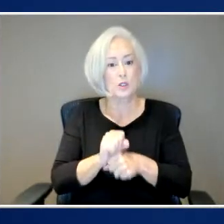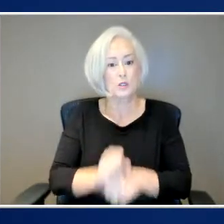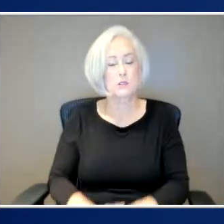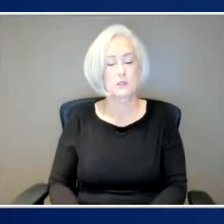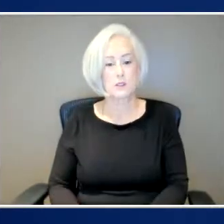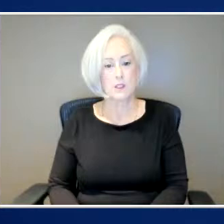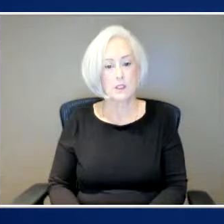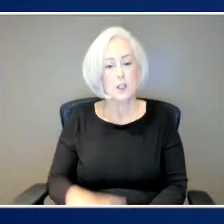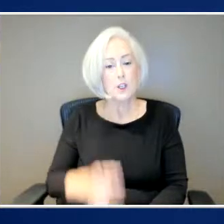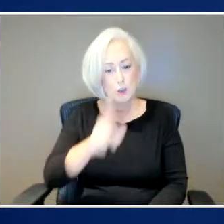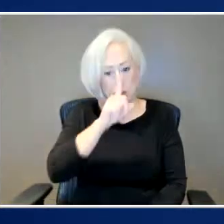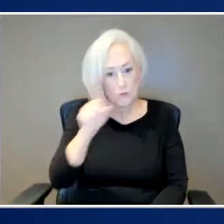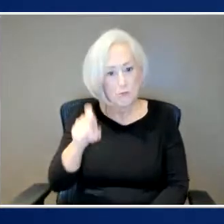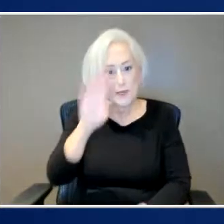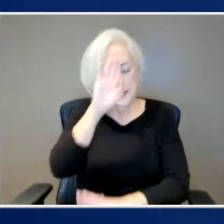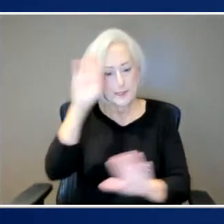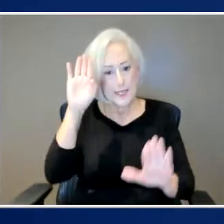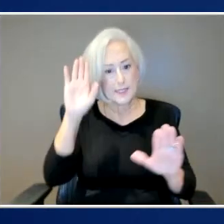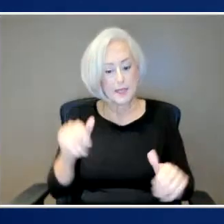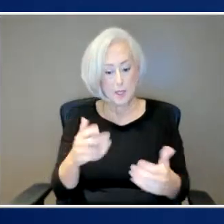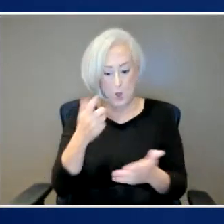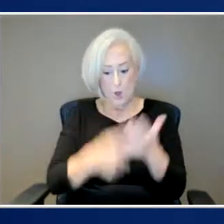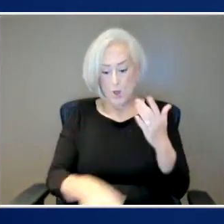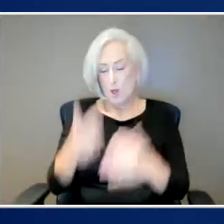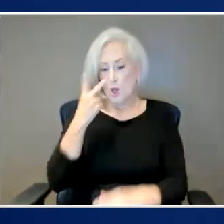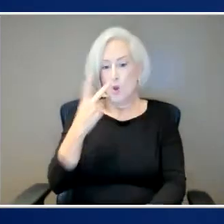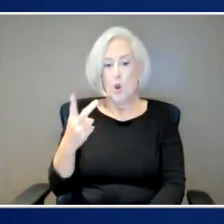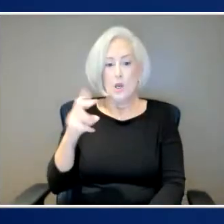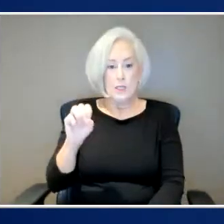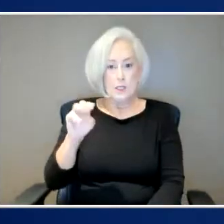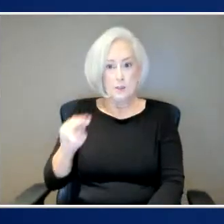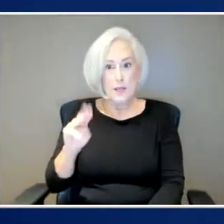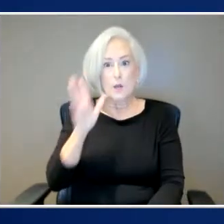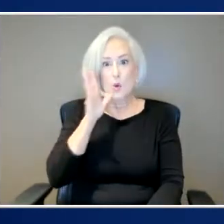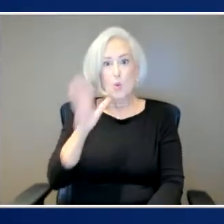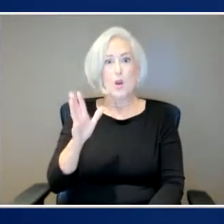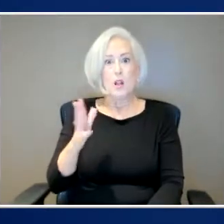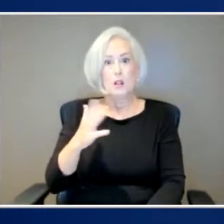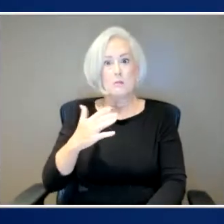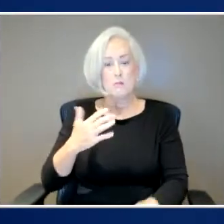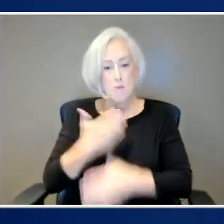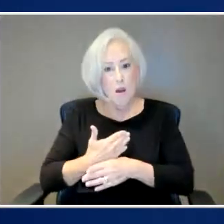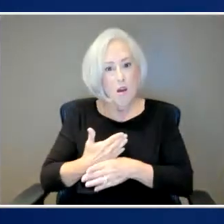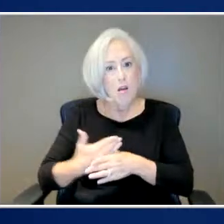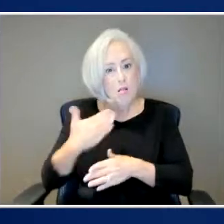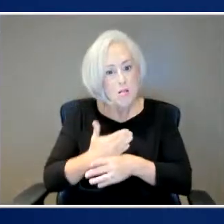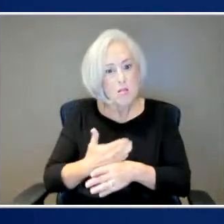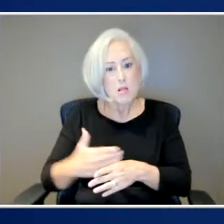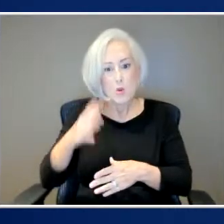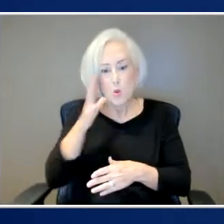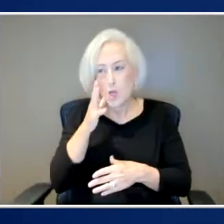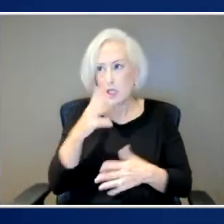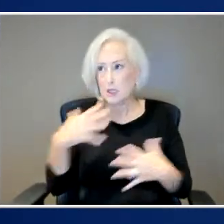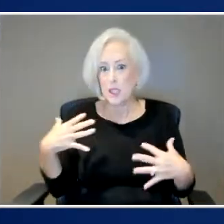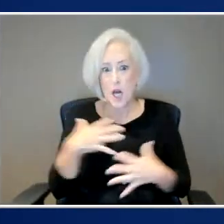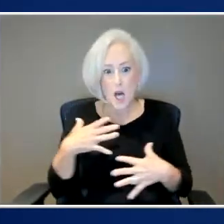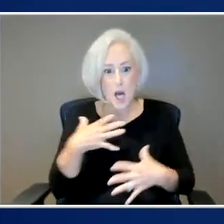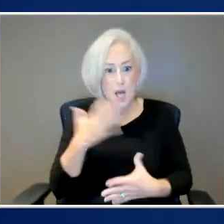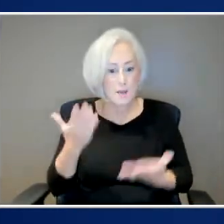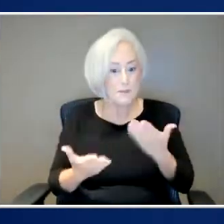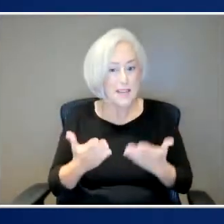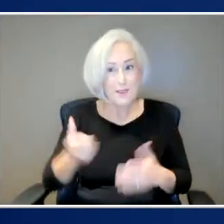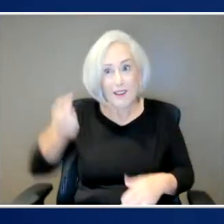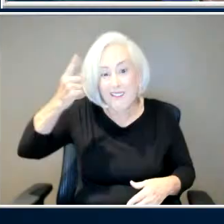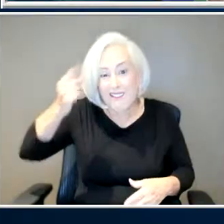the things that we're seeing on social media are going to be triggering, are going to be alarming, and maybe aren't completely factual all the time.